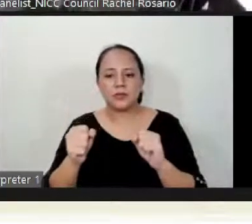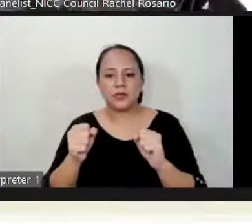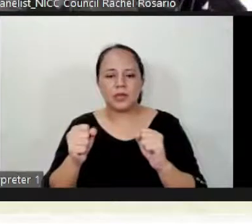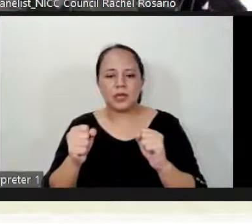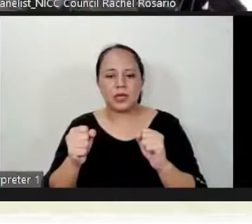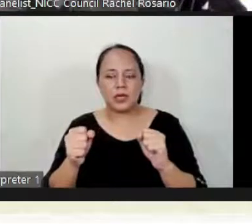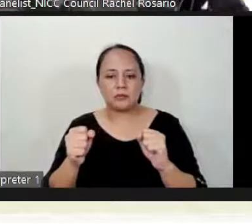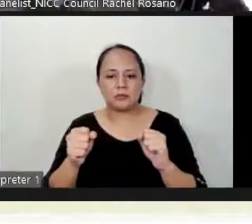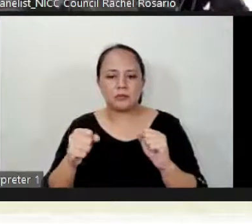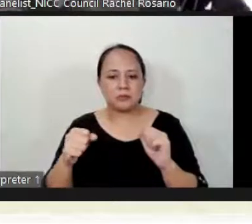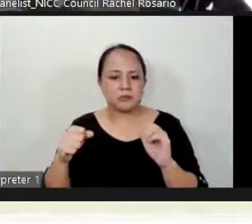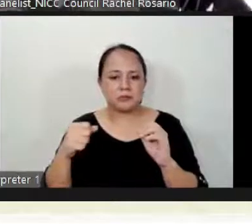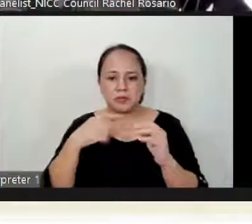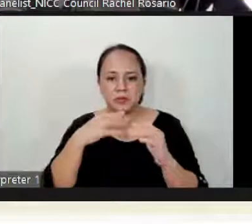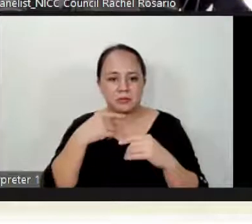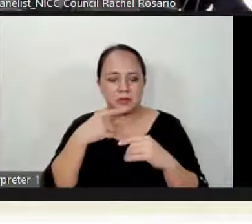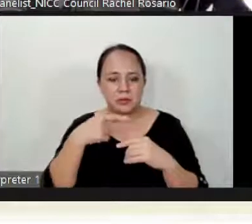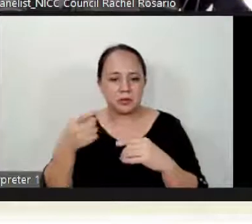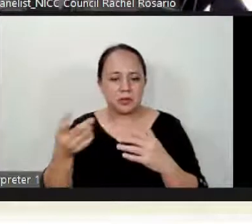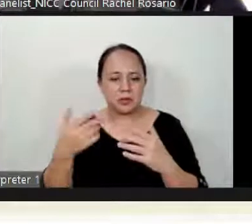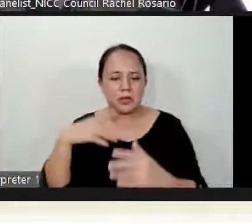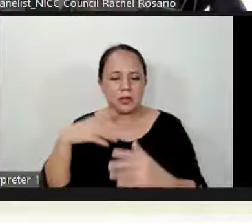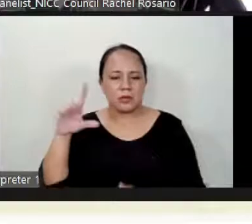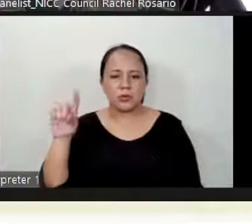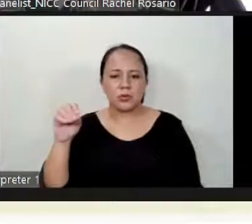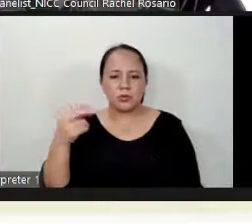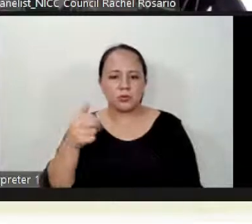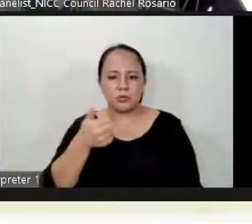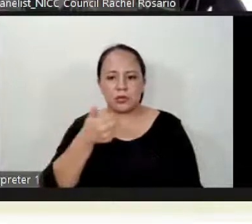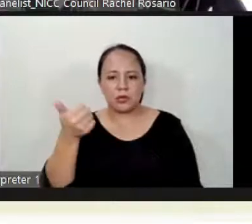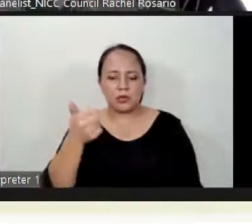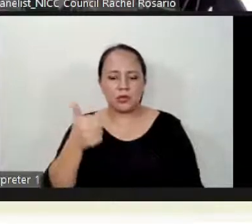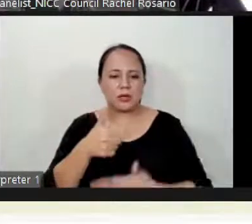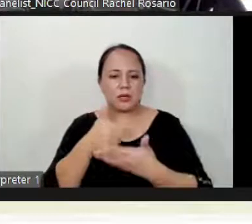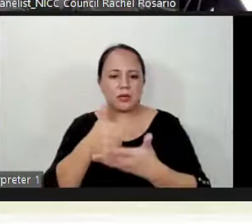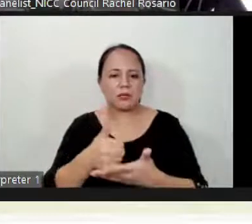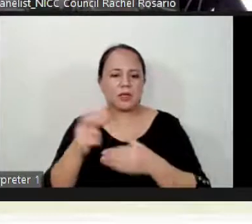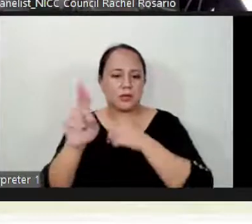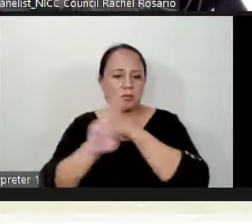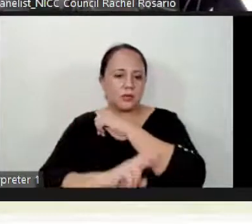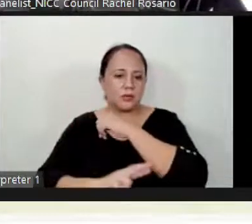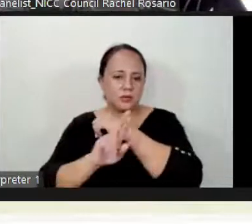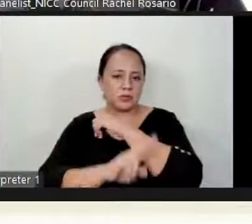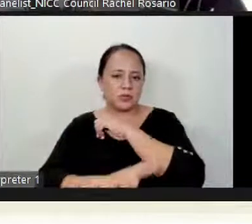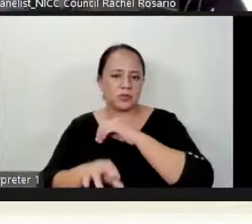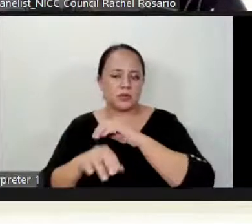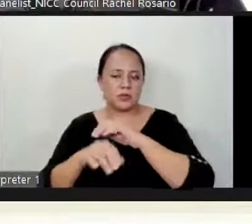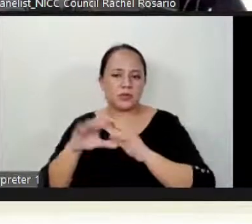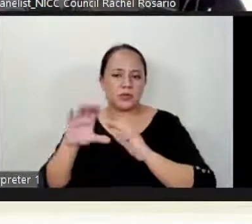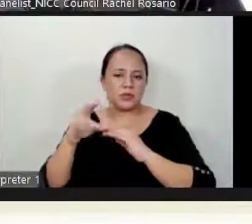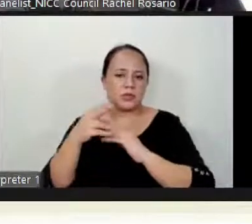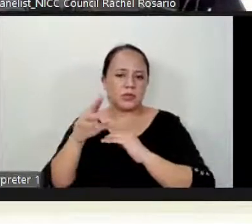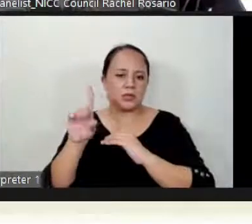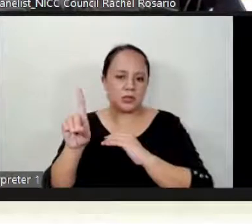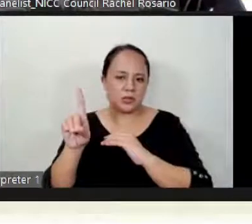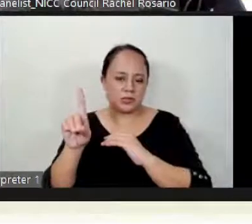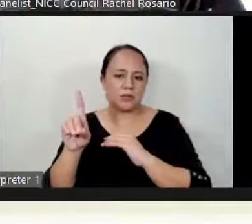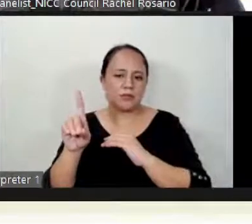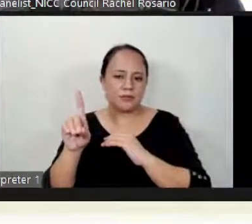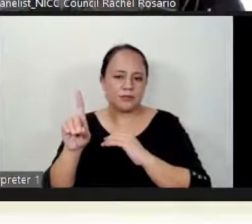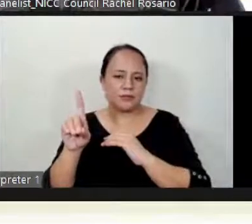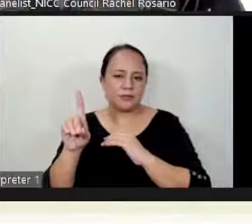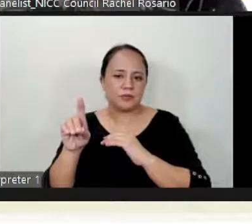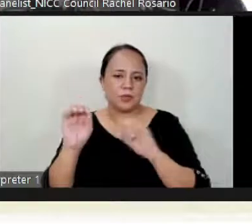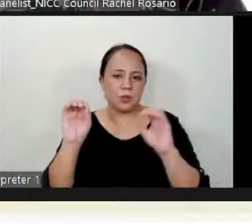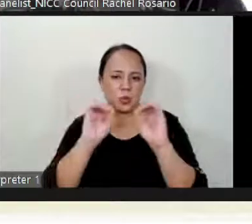in. How can DOH or others help our region, the CHDs, who do